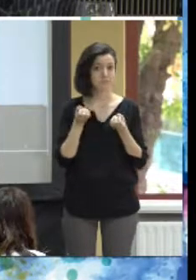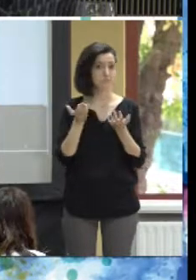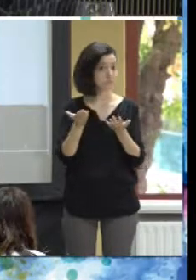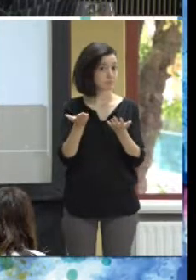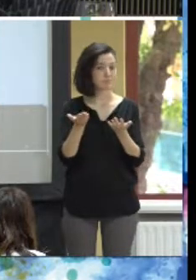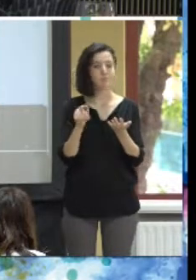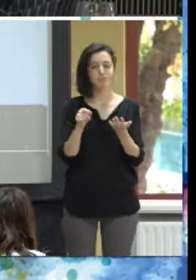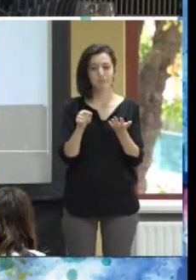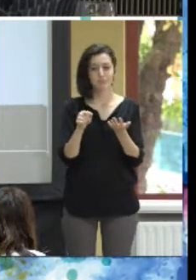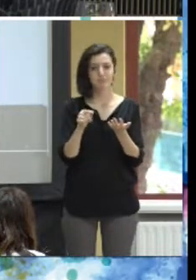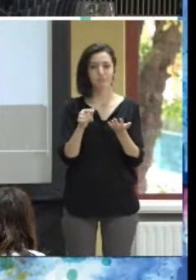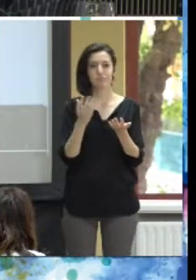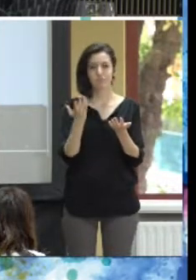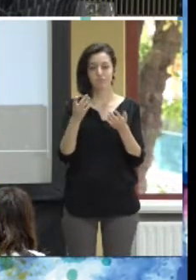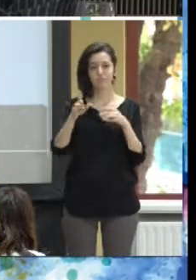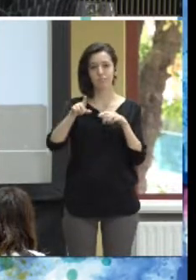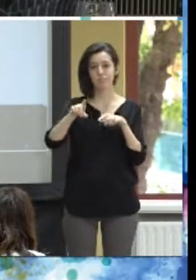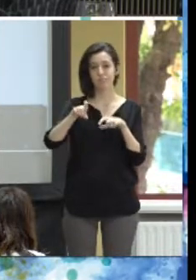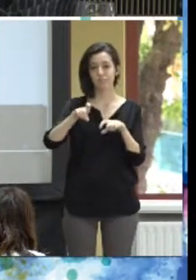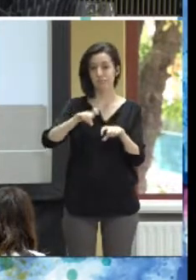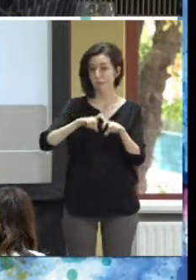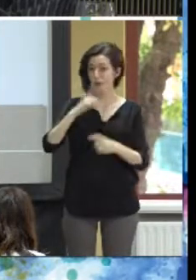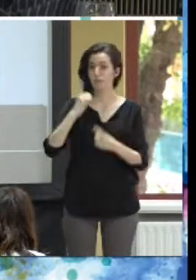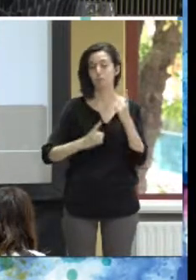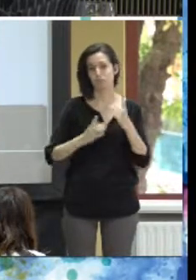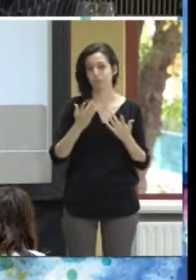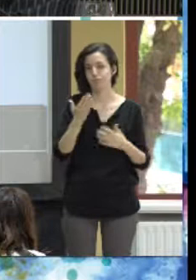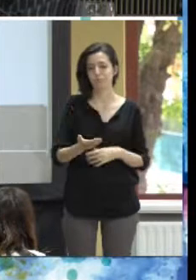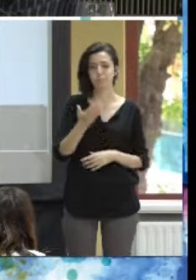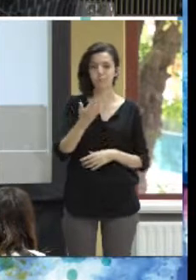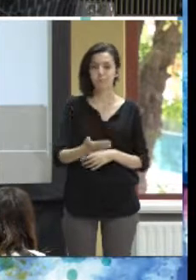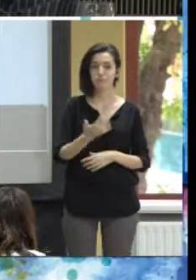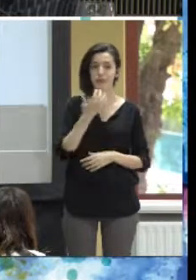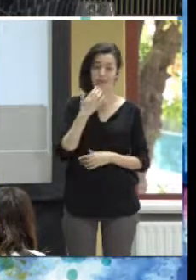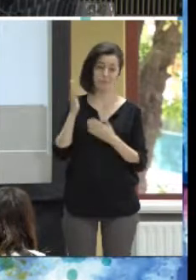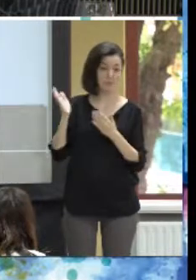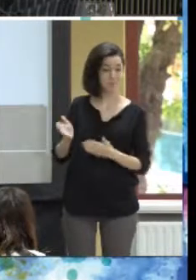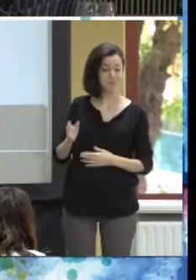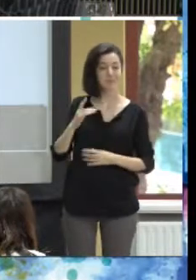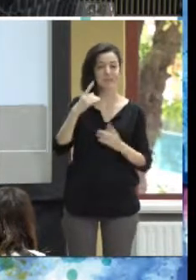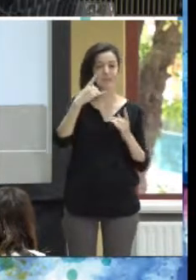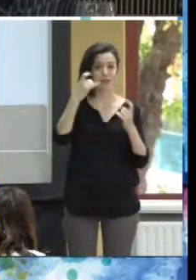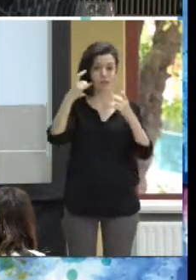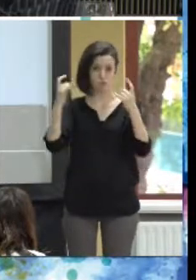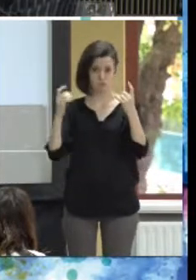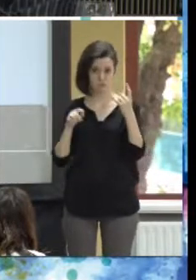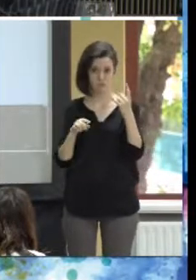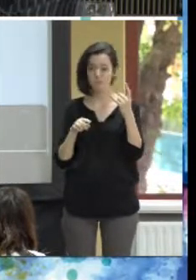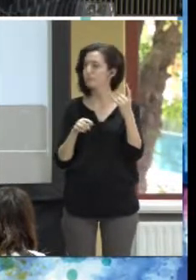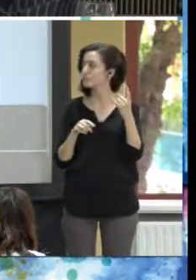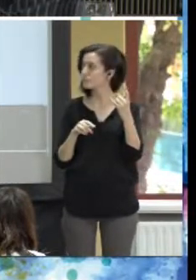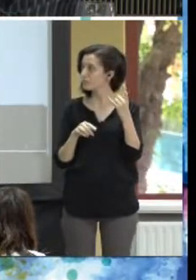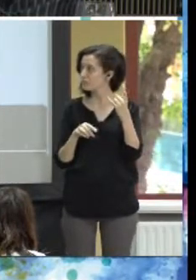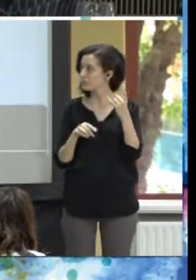the usage of sensory devices or sensors in general. it stressed yesterday me